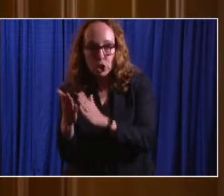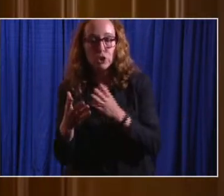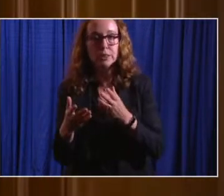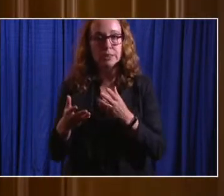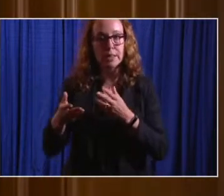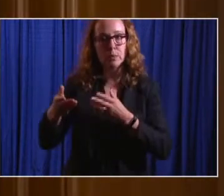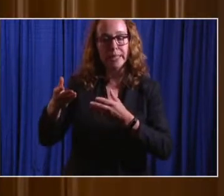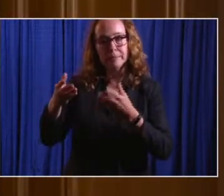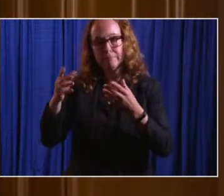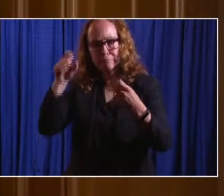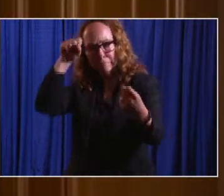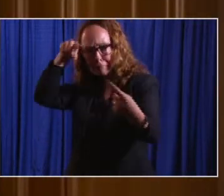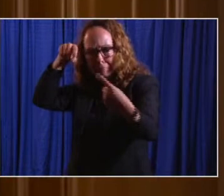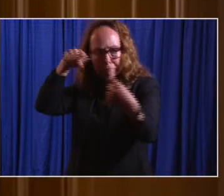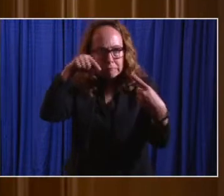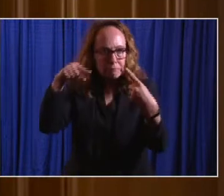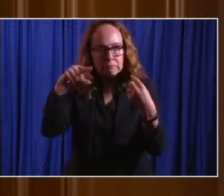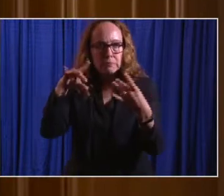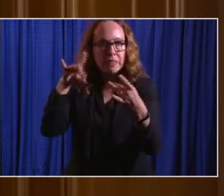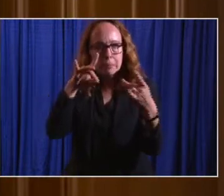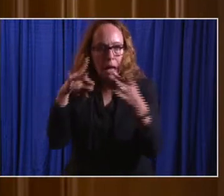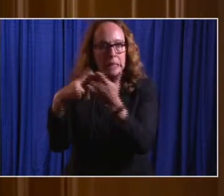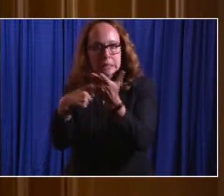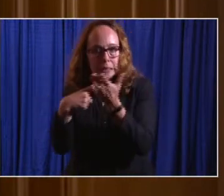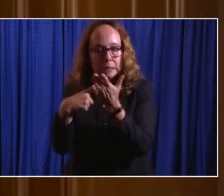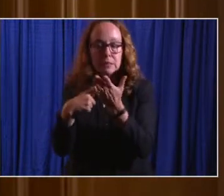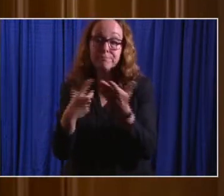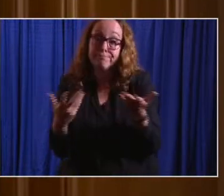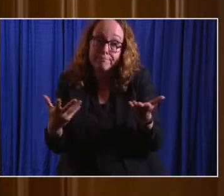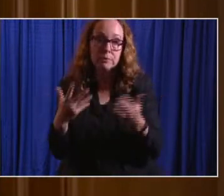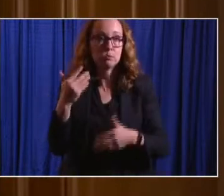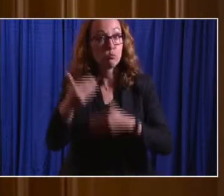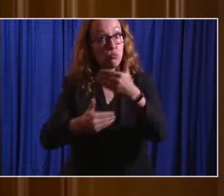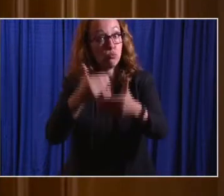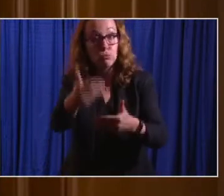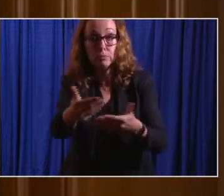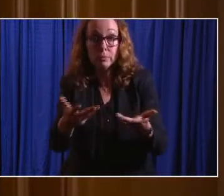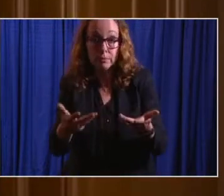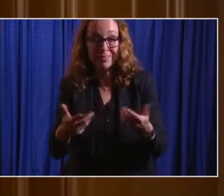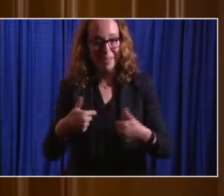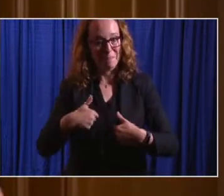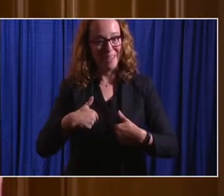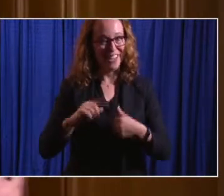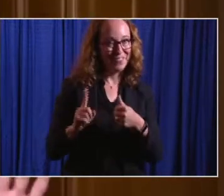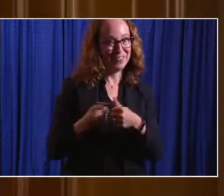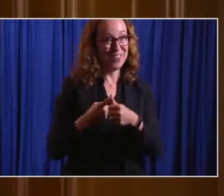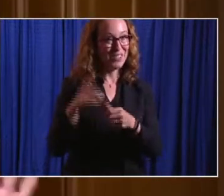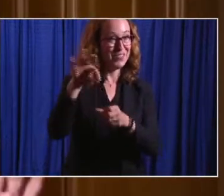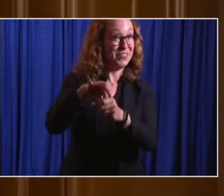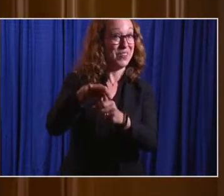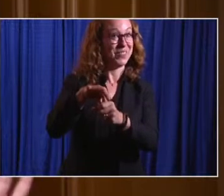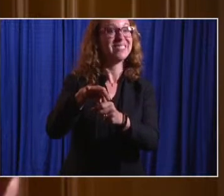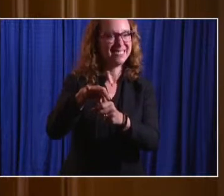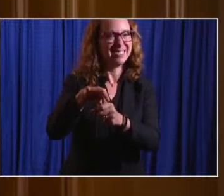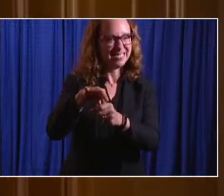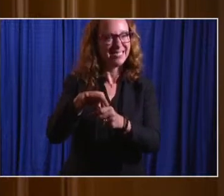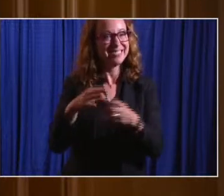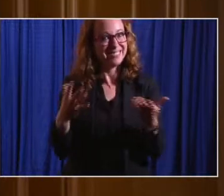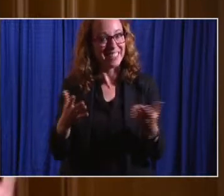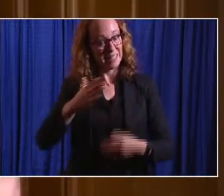know, this is a process. And, I get the first shot because I get to put a proposed